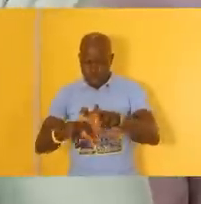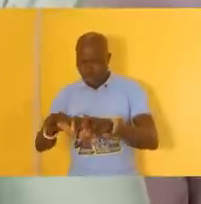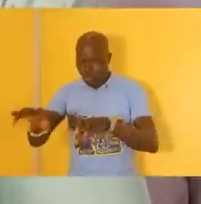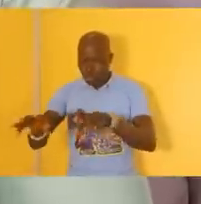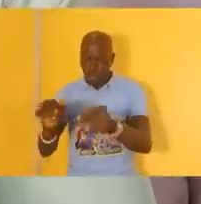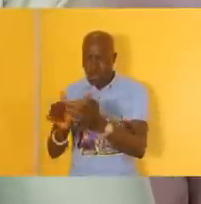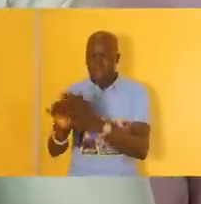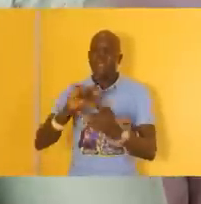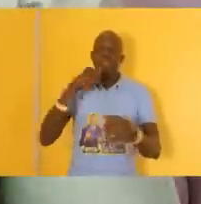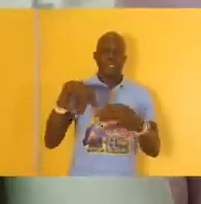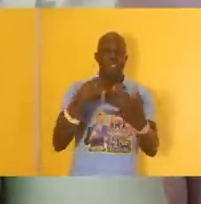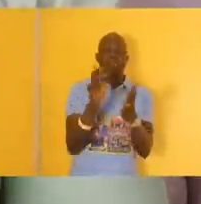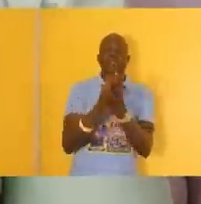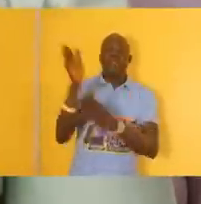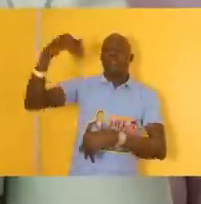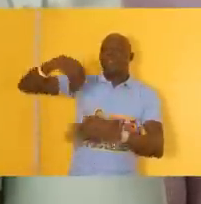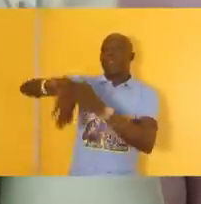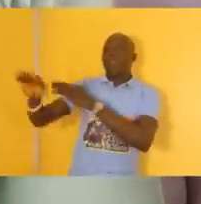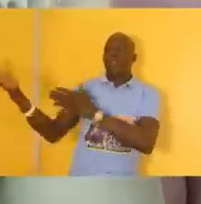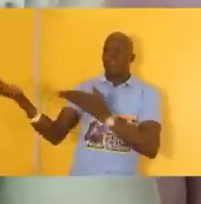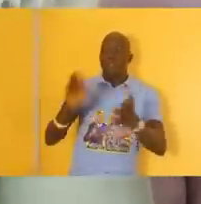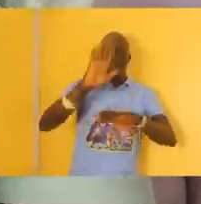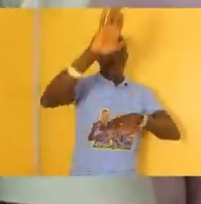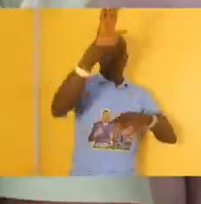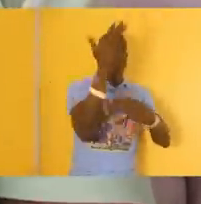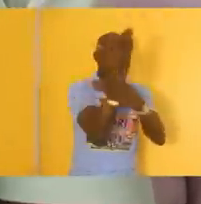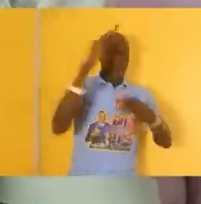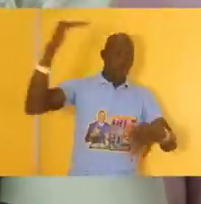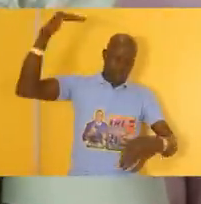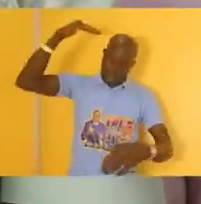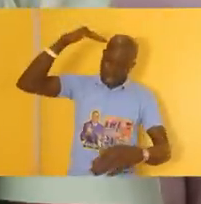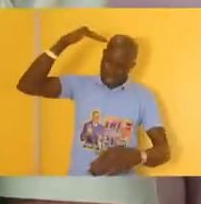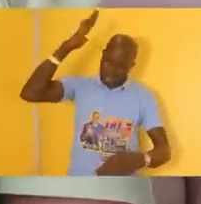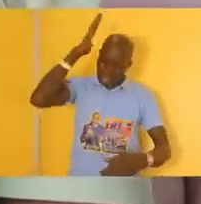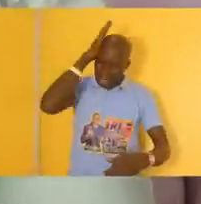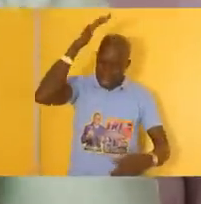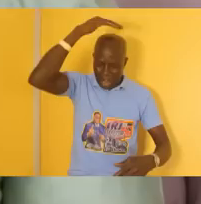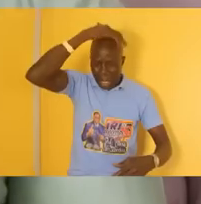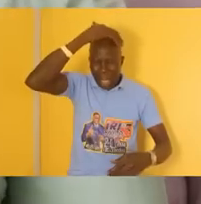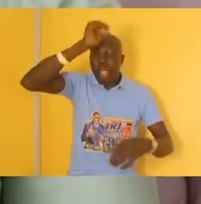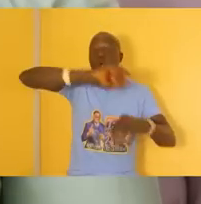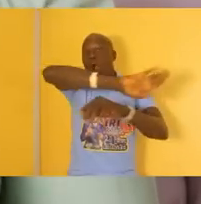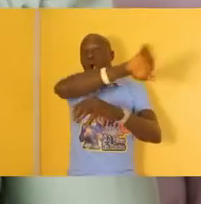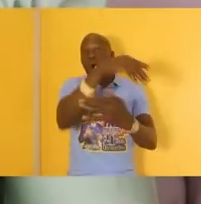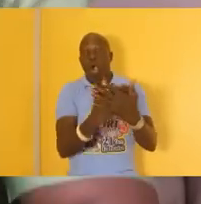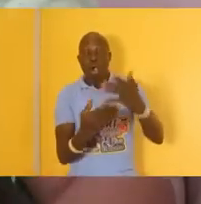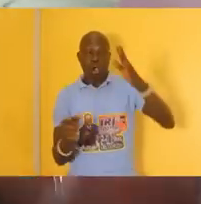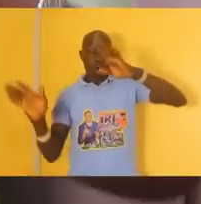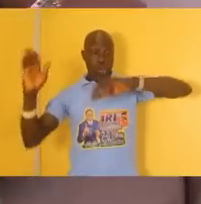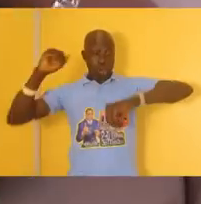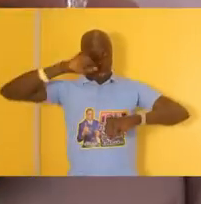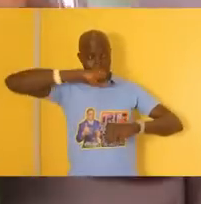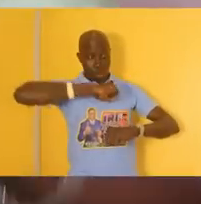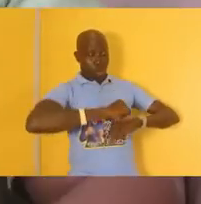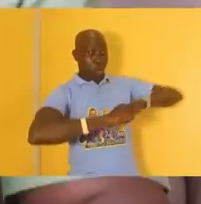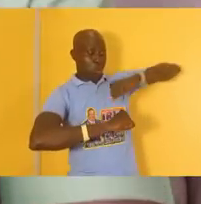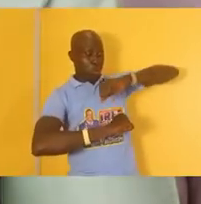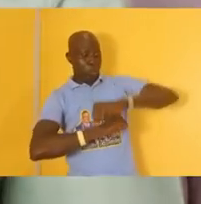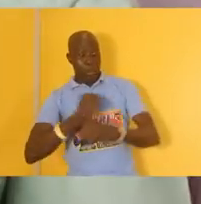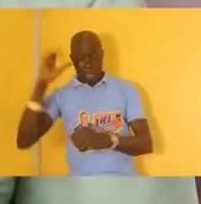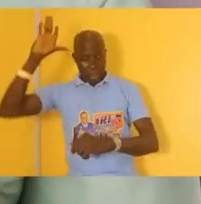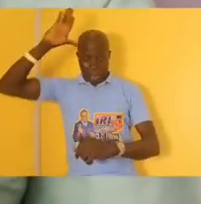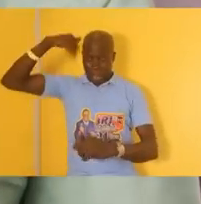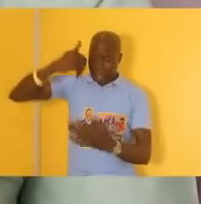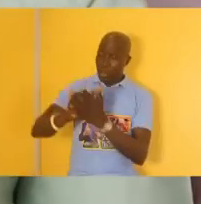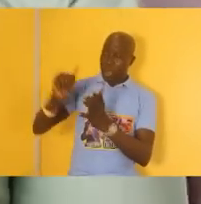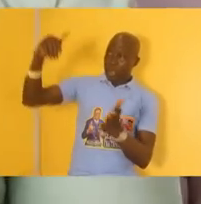only after you not to be great in life? Put your hands on your head. Every wicked